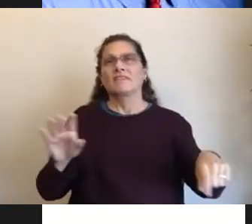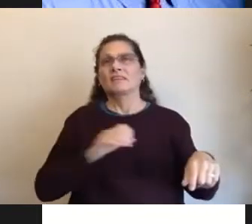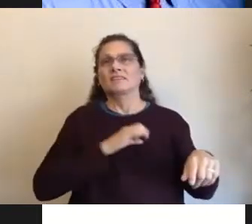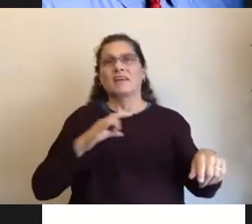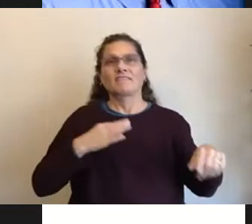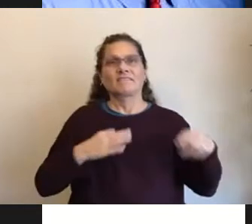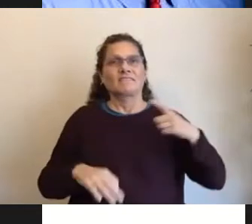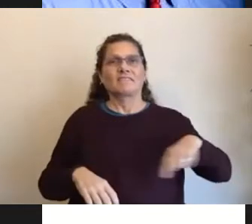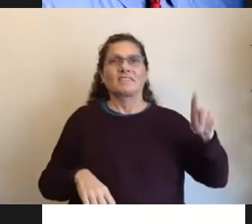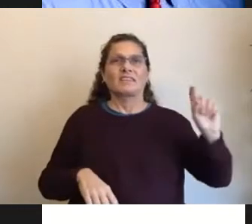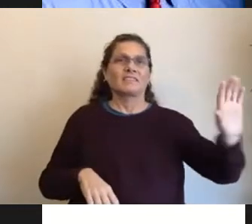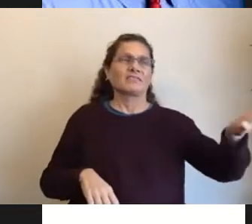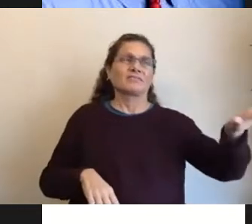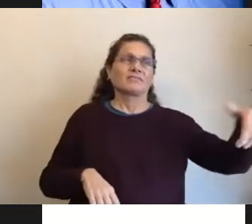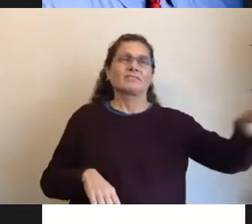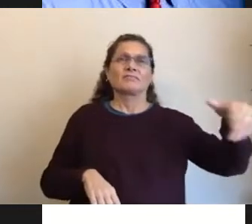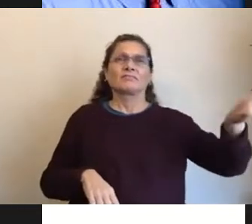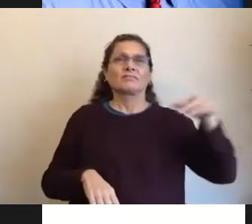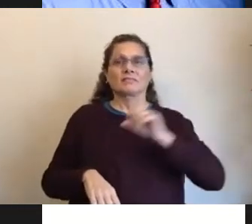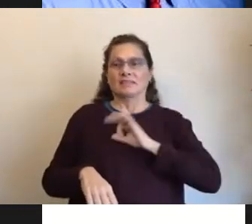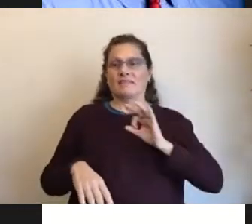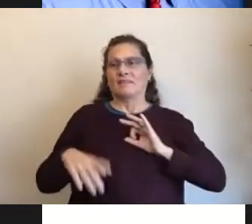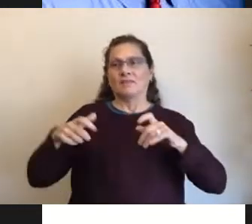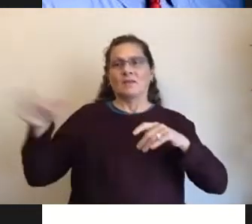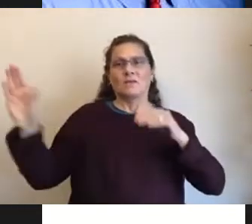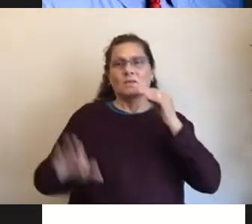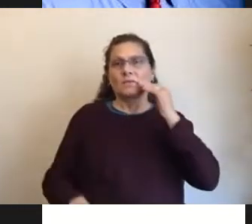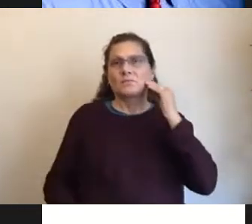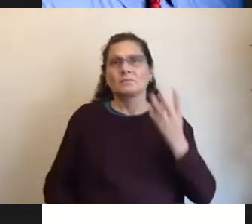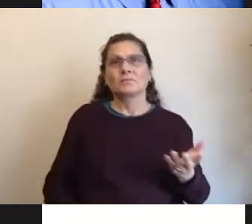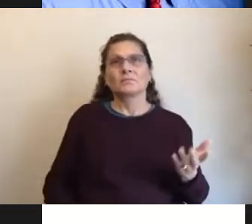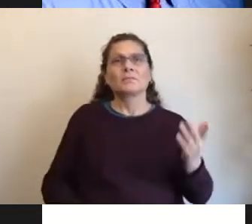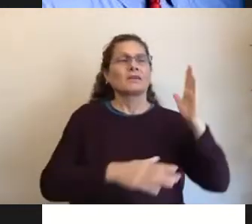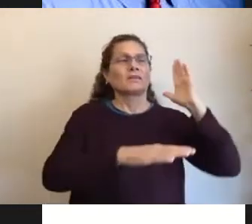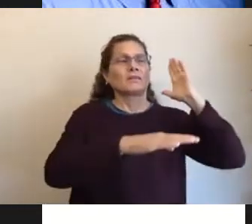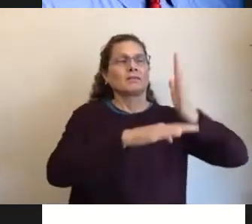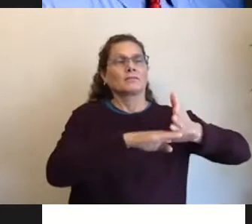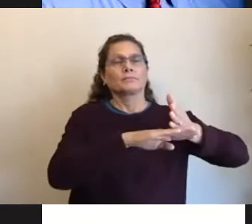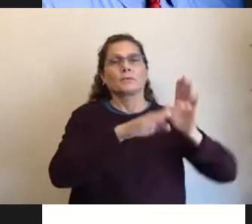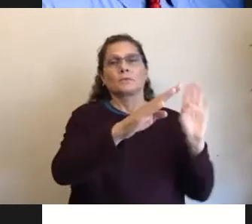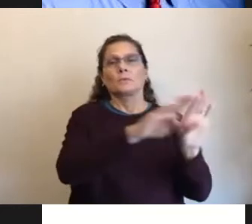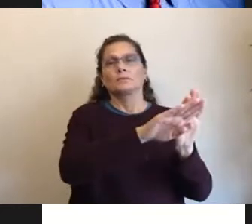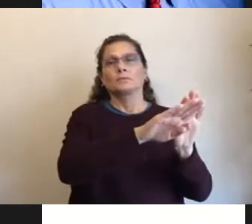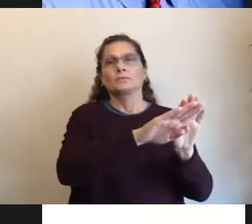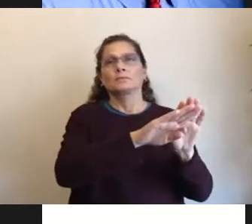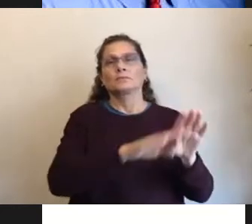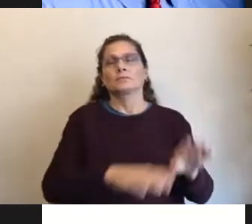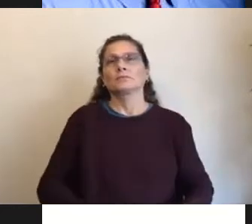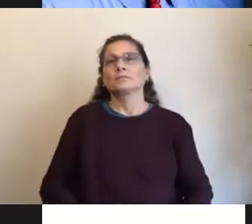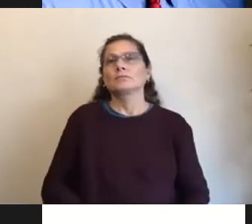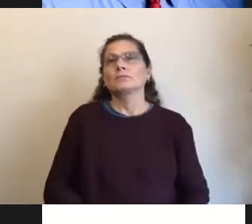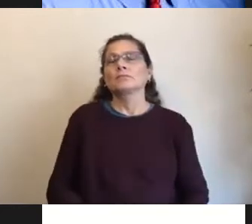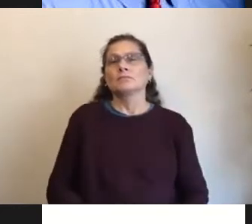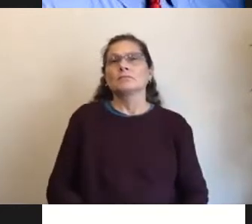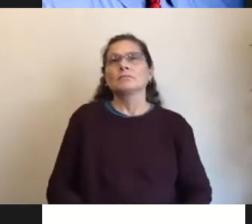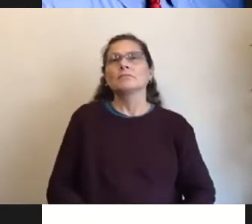to stop that line from forming. So that has happened. Additionally, though, I would share that what we want to make sure, and that's why I spent